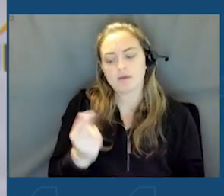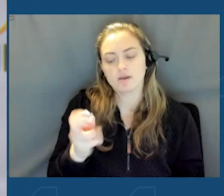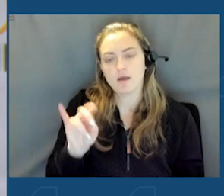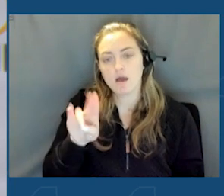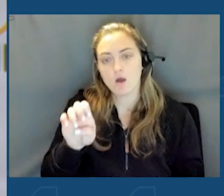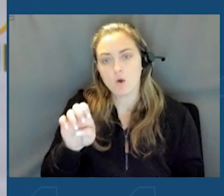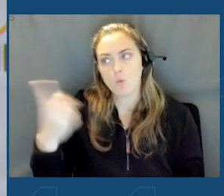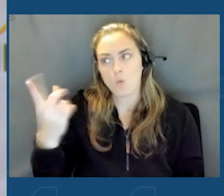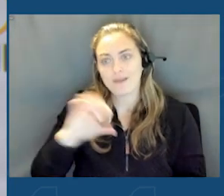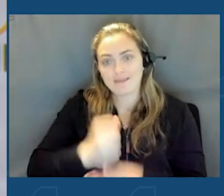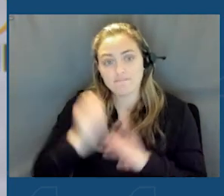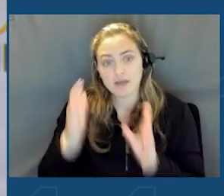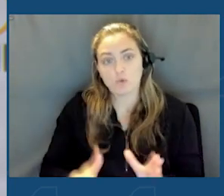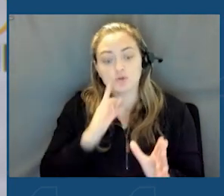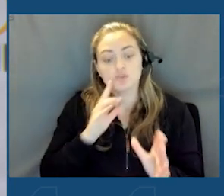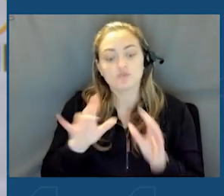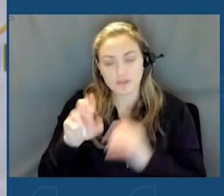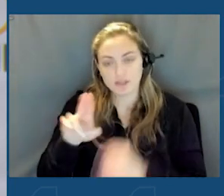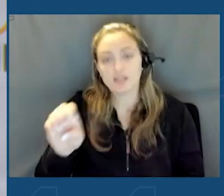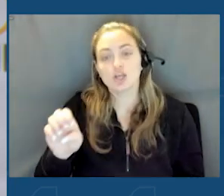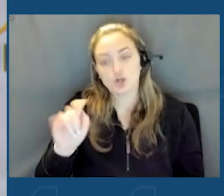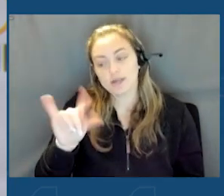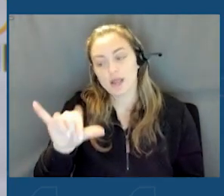of the Erie County.